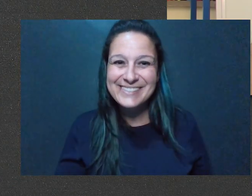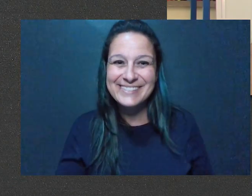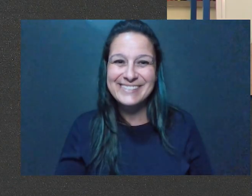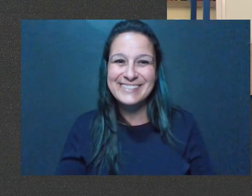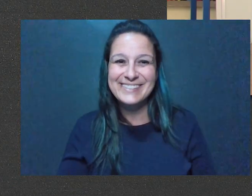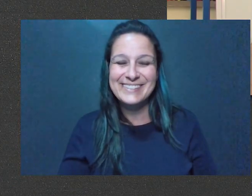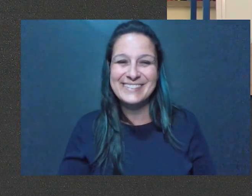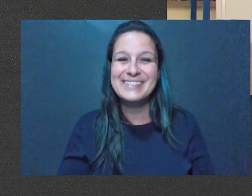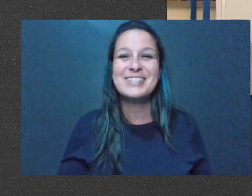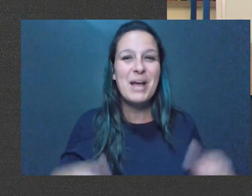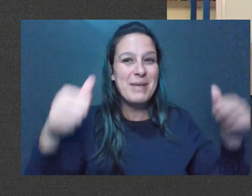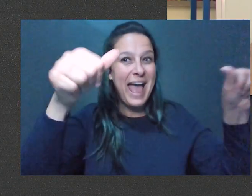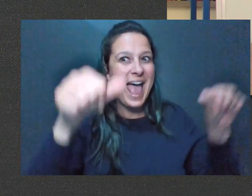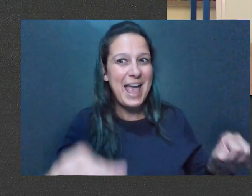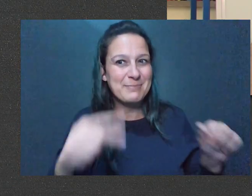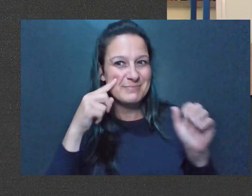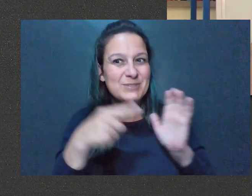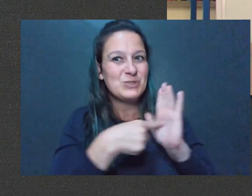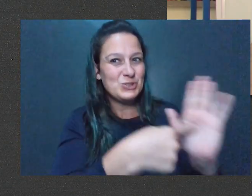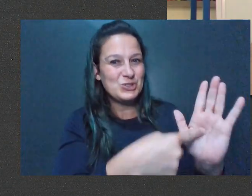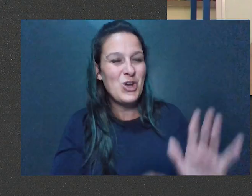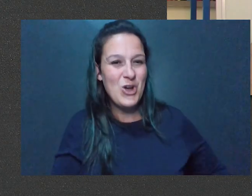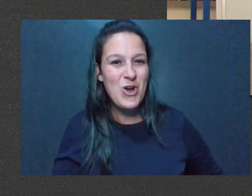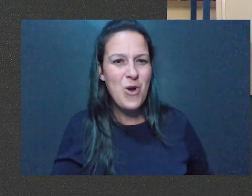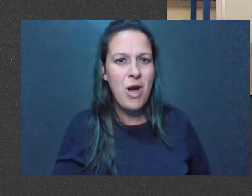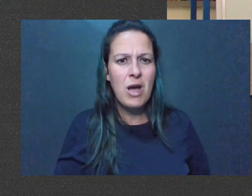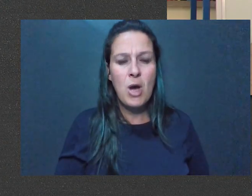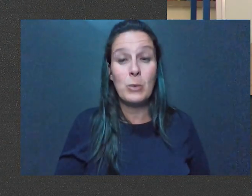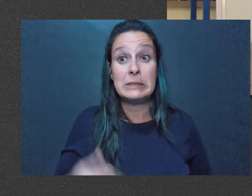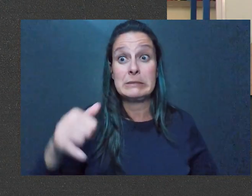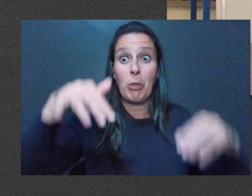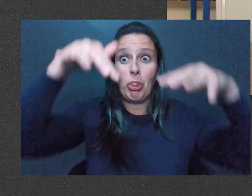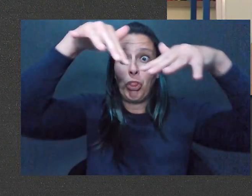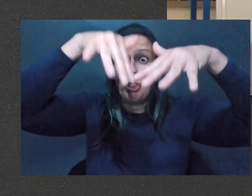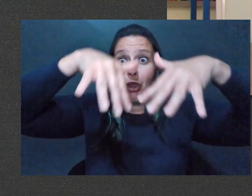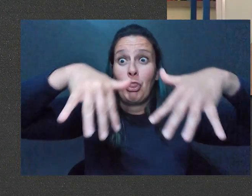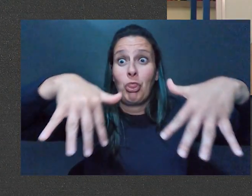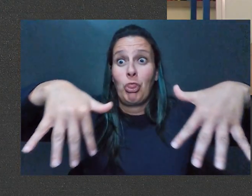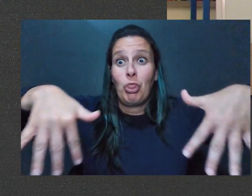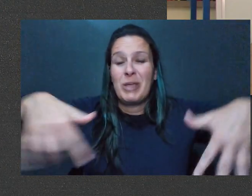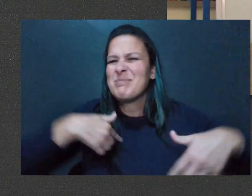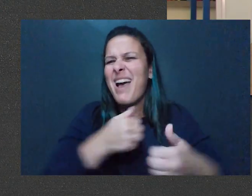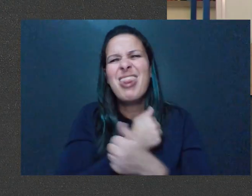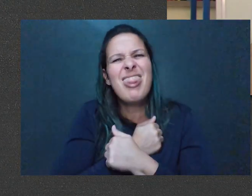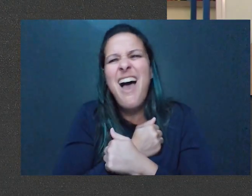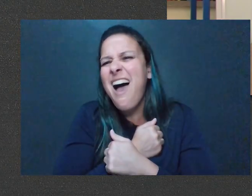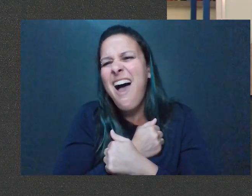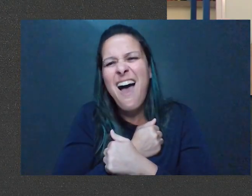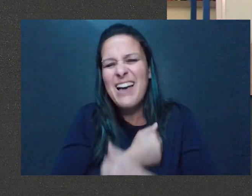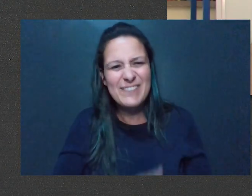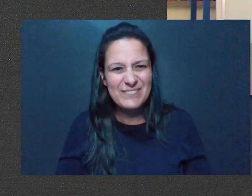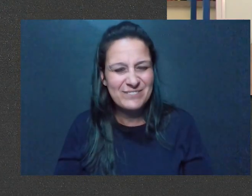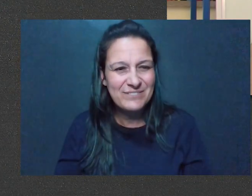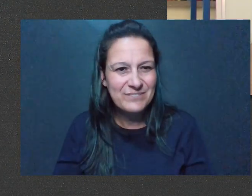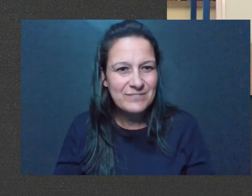I'm gonna hang this up so you can see. Oh, it's still dripping. I love it.